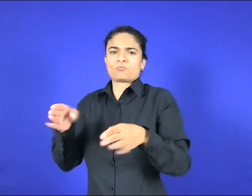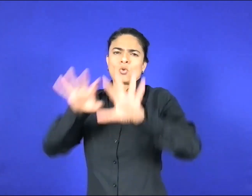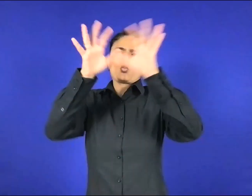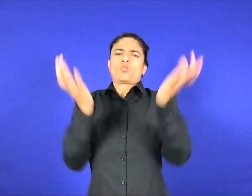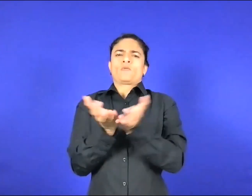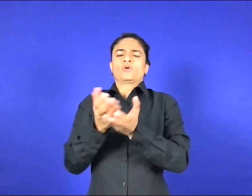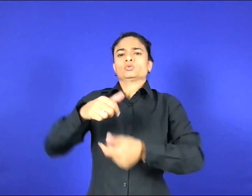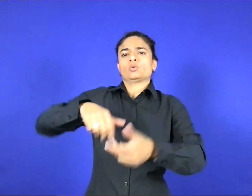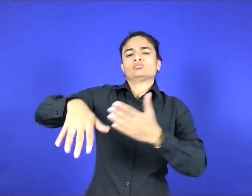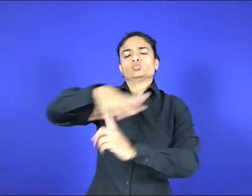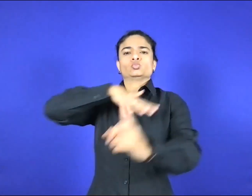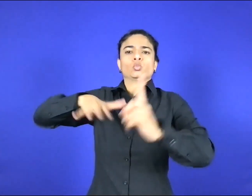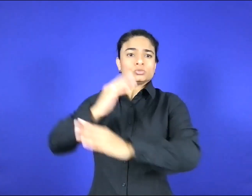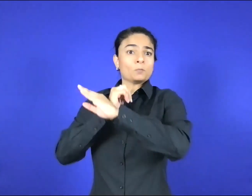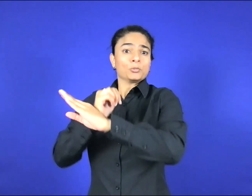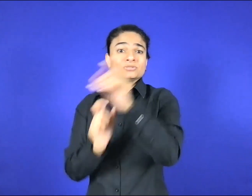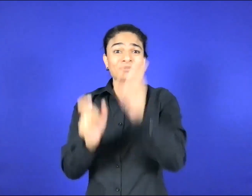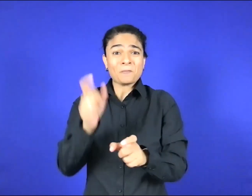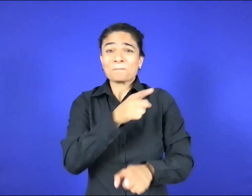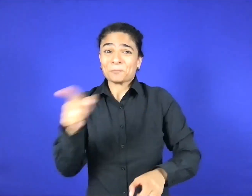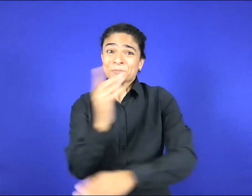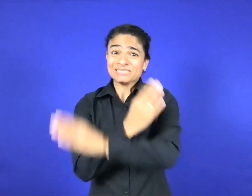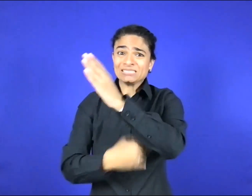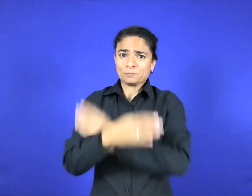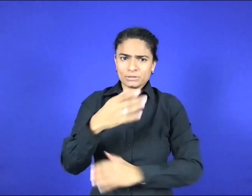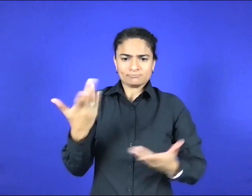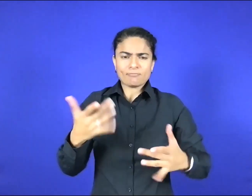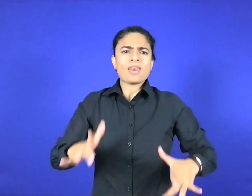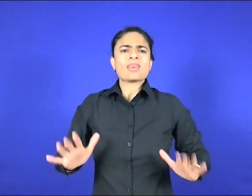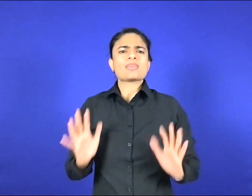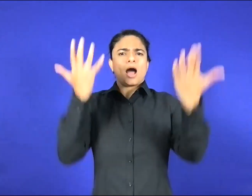Look forward to seeing you there. Thank you very much. Bye-bye.